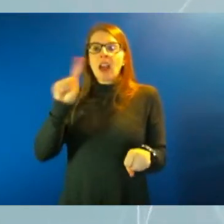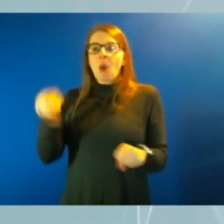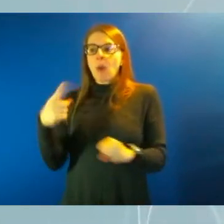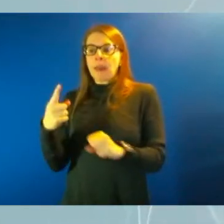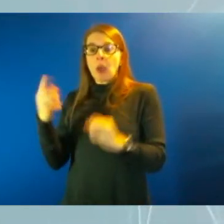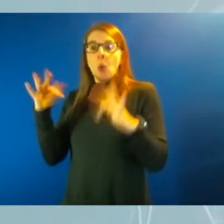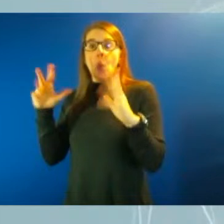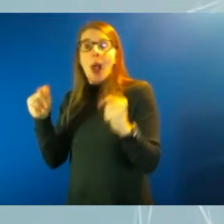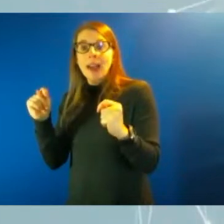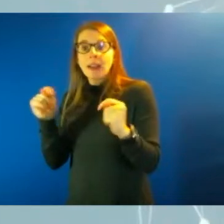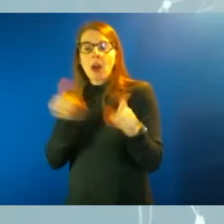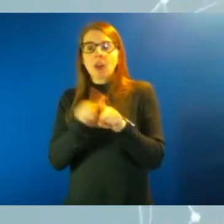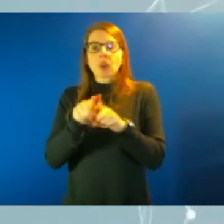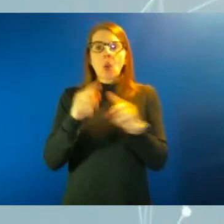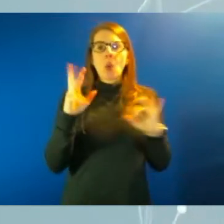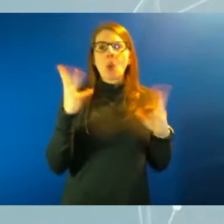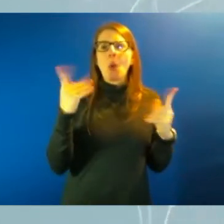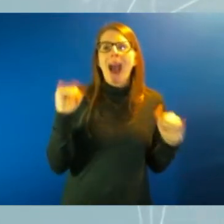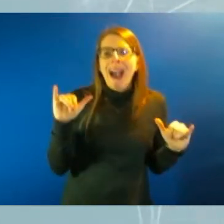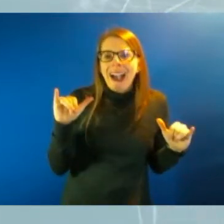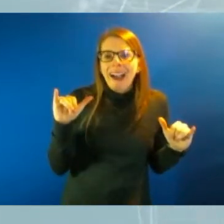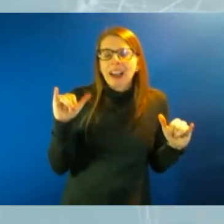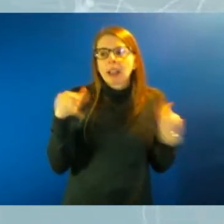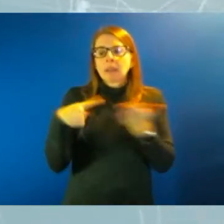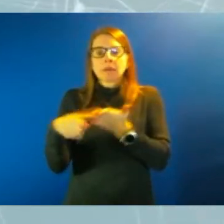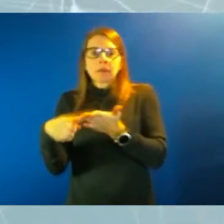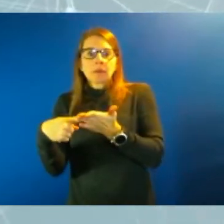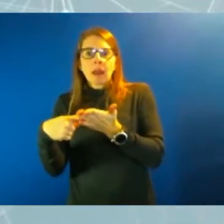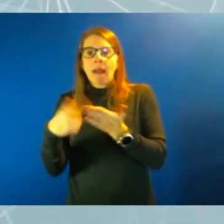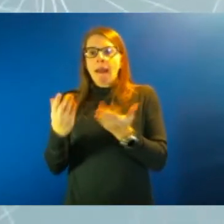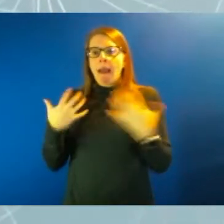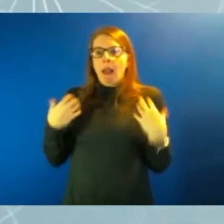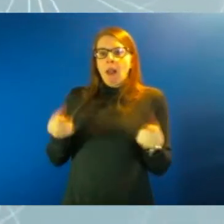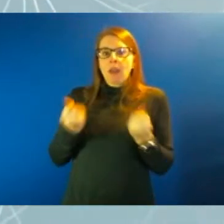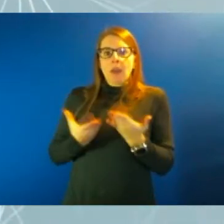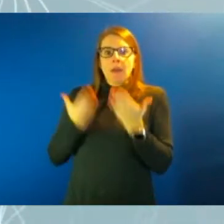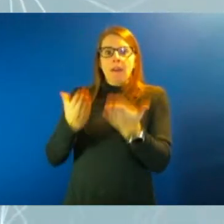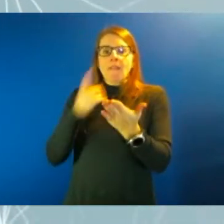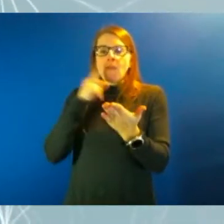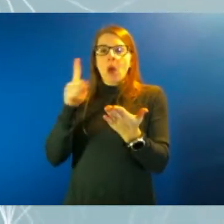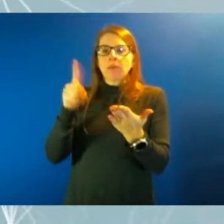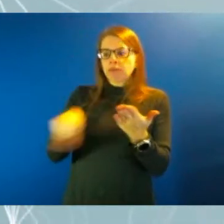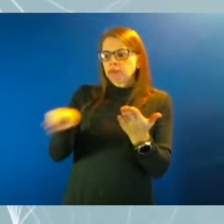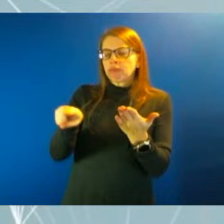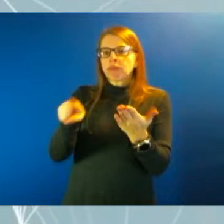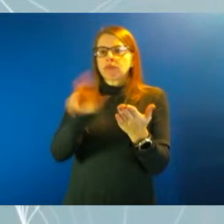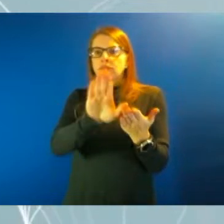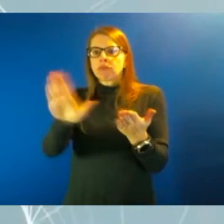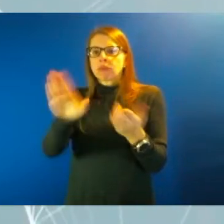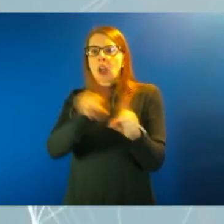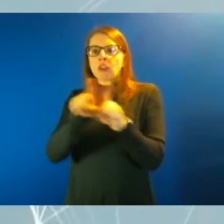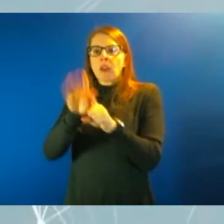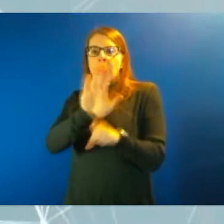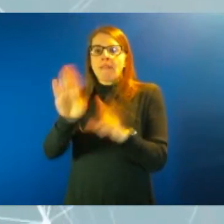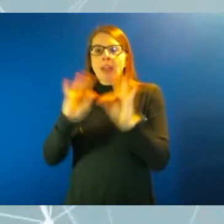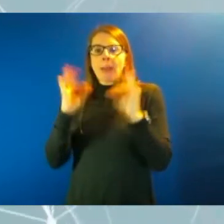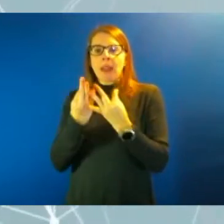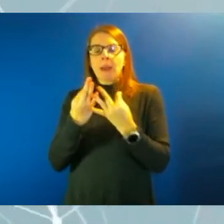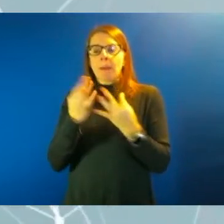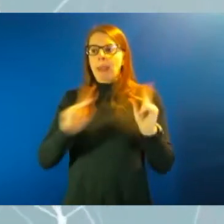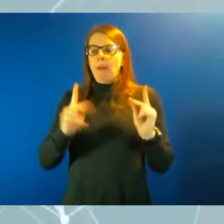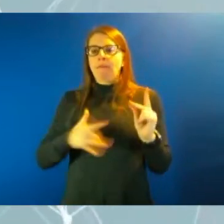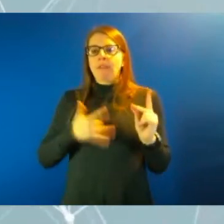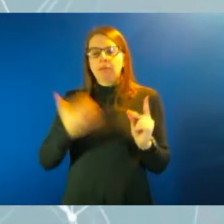also the why when it comes to talking about health recommendations for them and their family. It helps people feel knowledgeable, but also